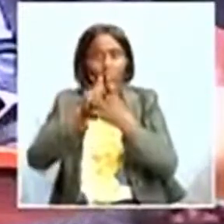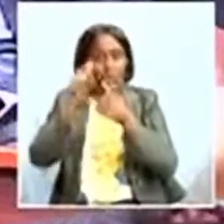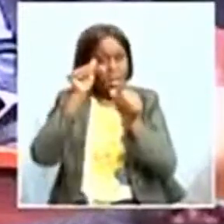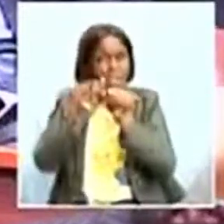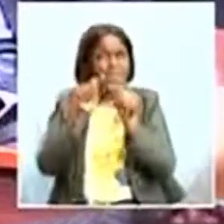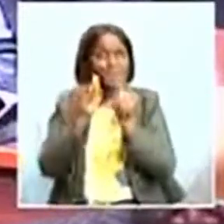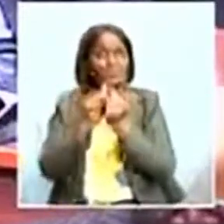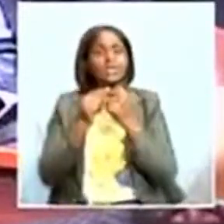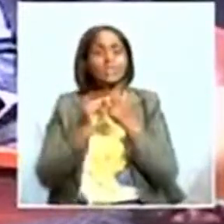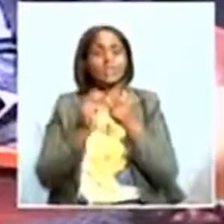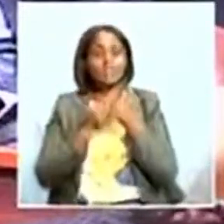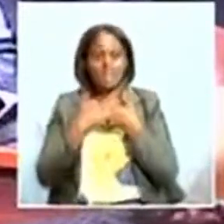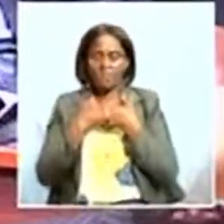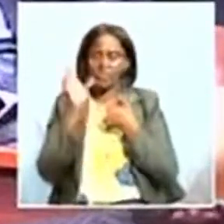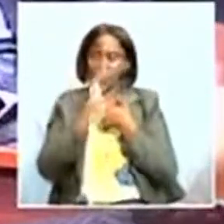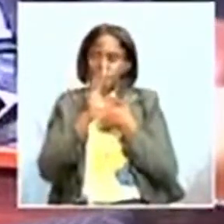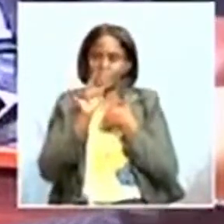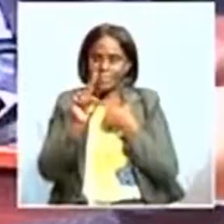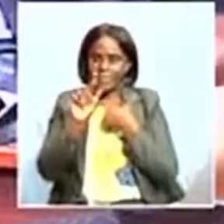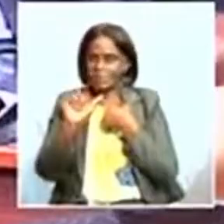us. The